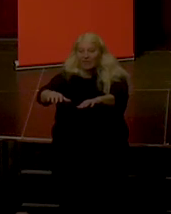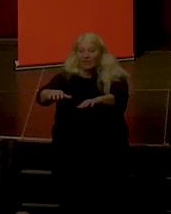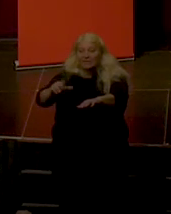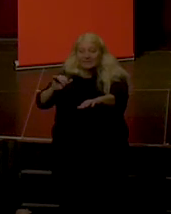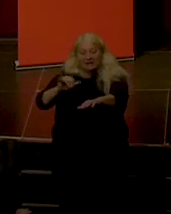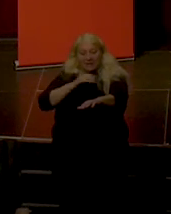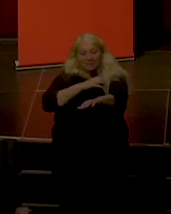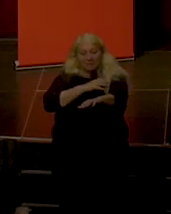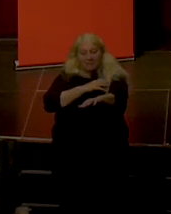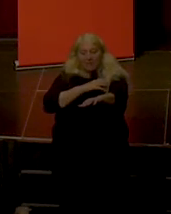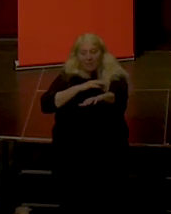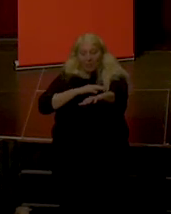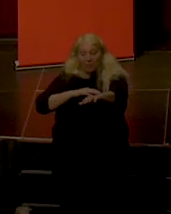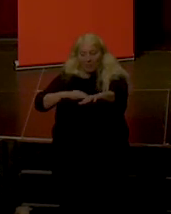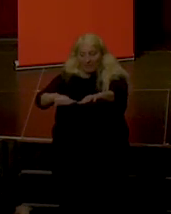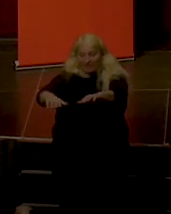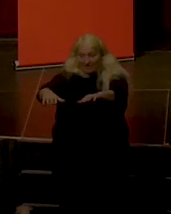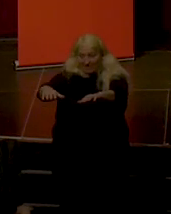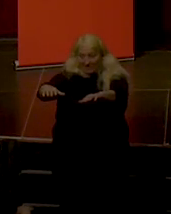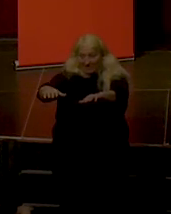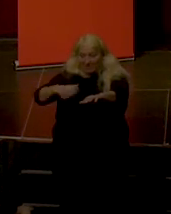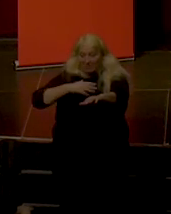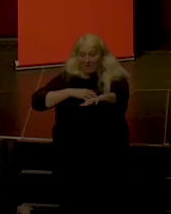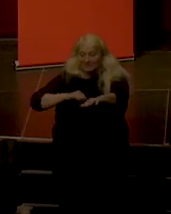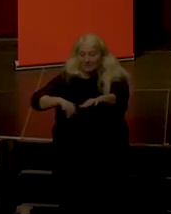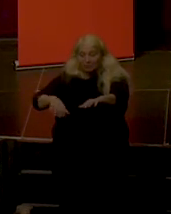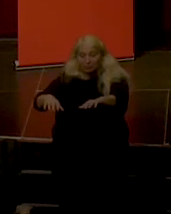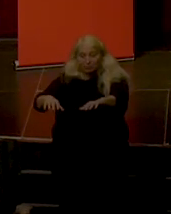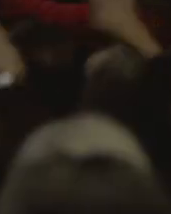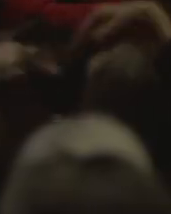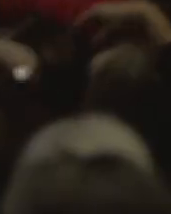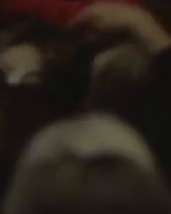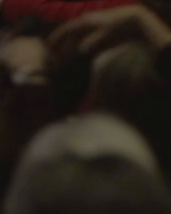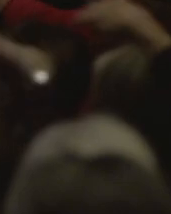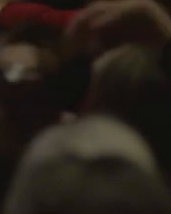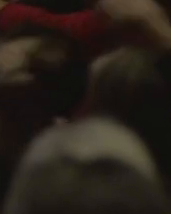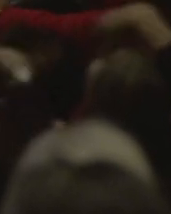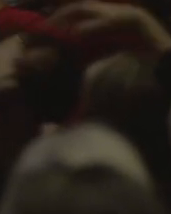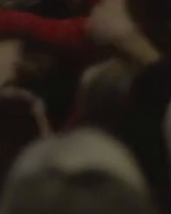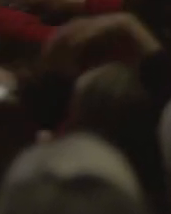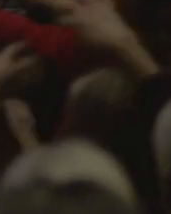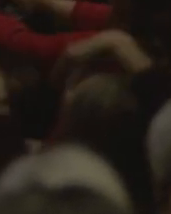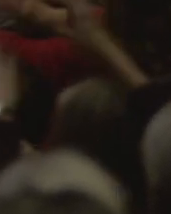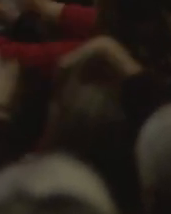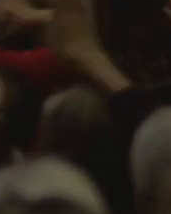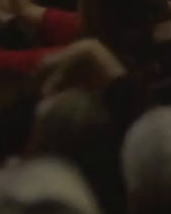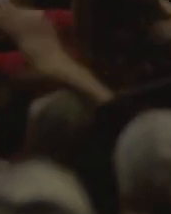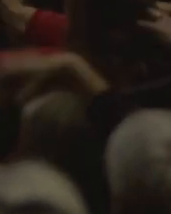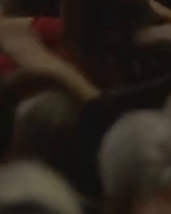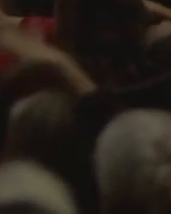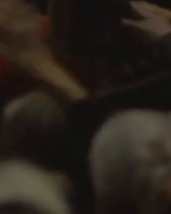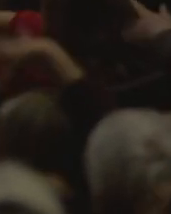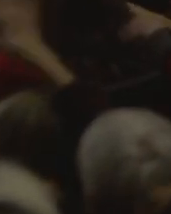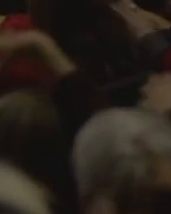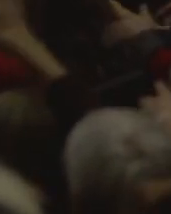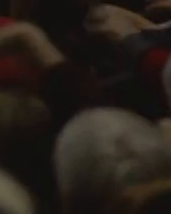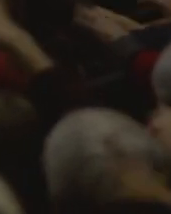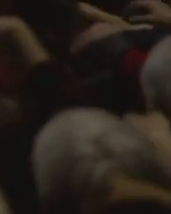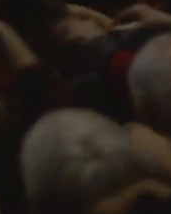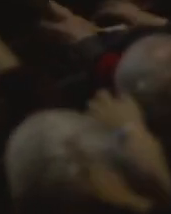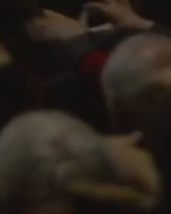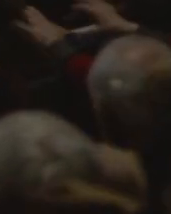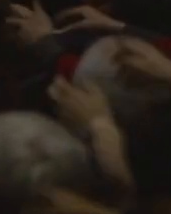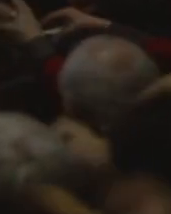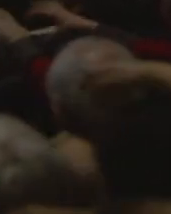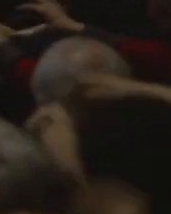our shoulders lower, our bodies relaxed, and we're gonna shake. Just shake out those sillies. Shake out any